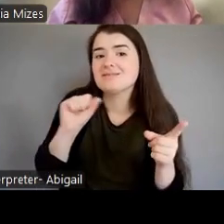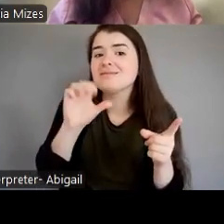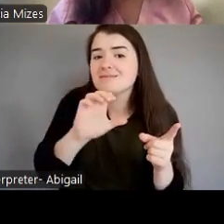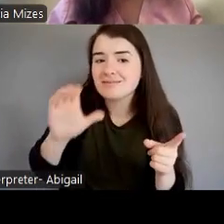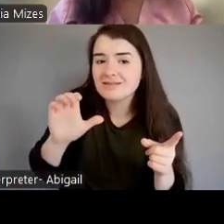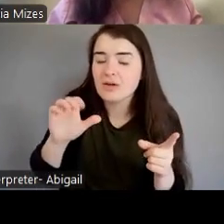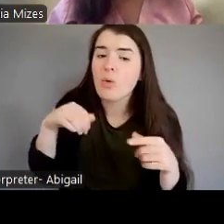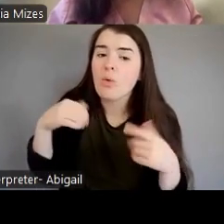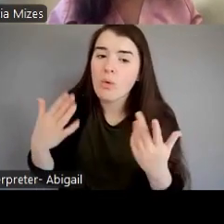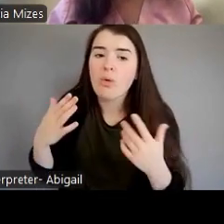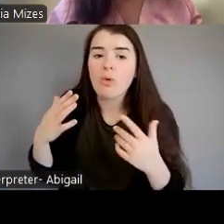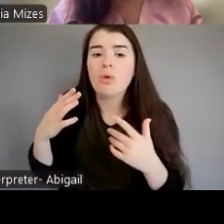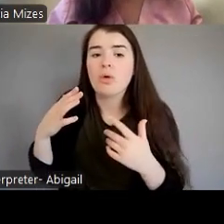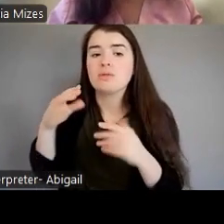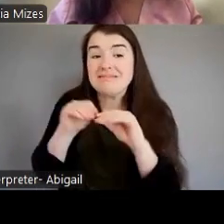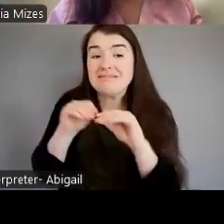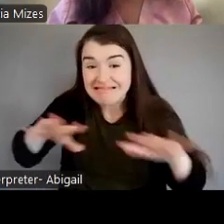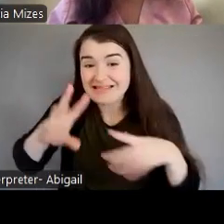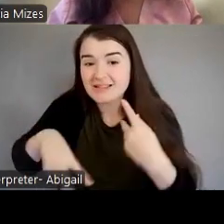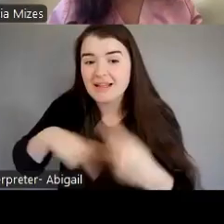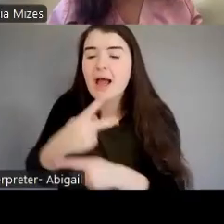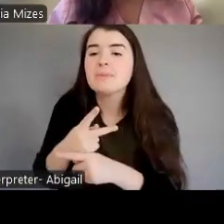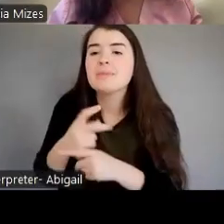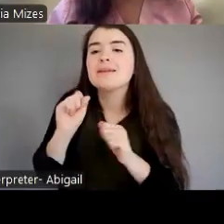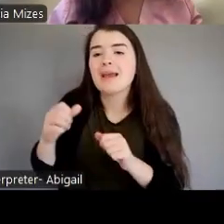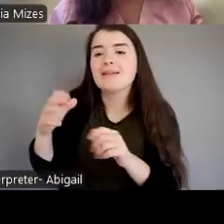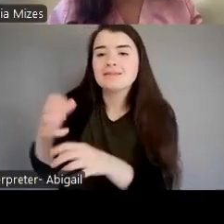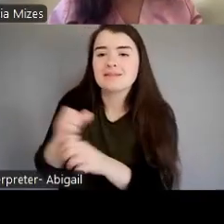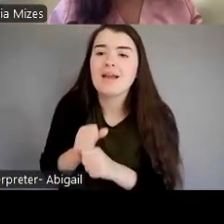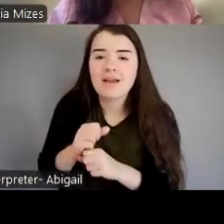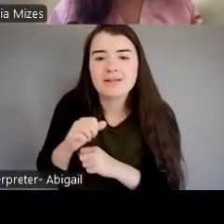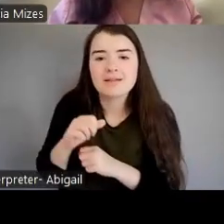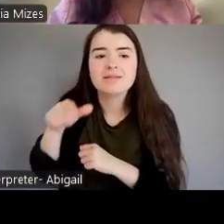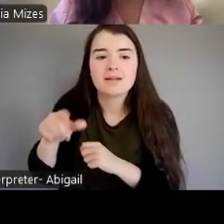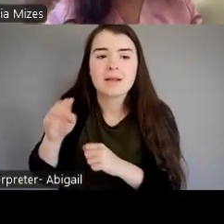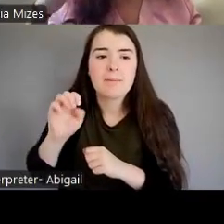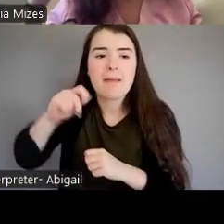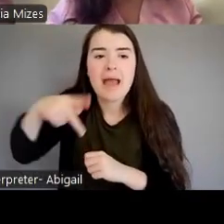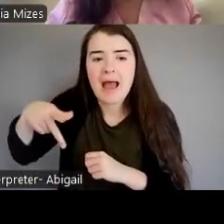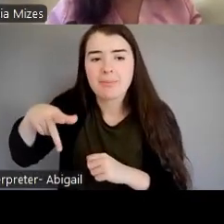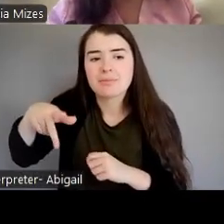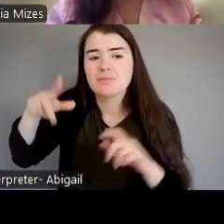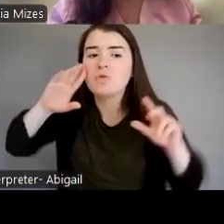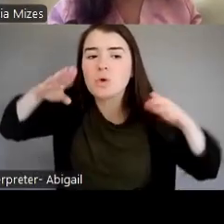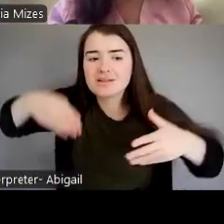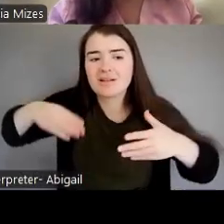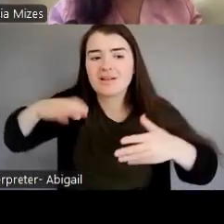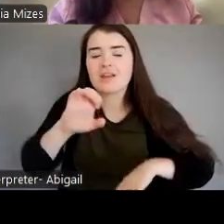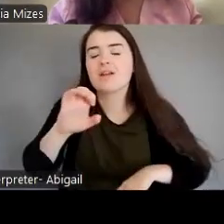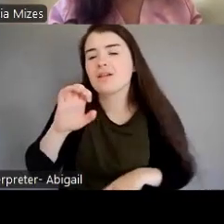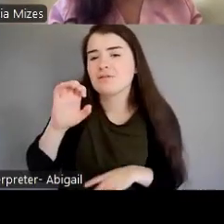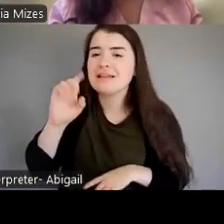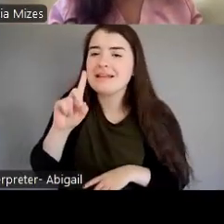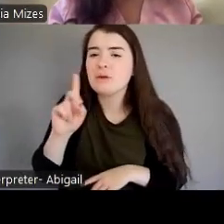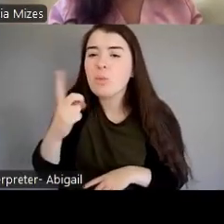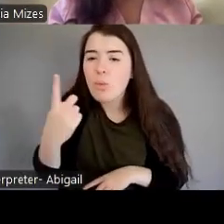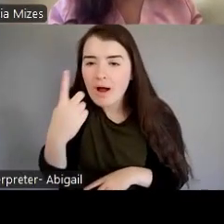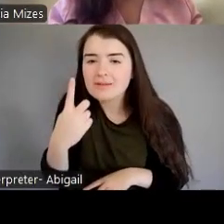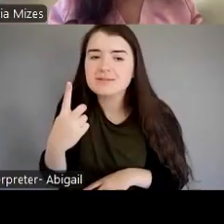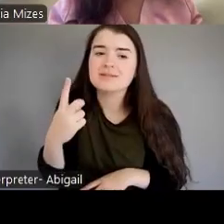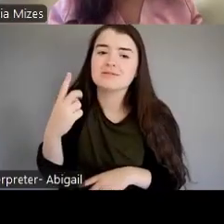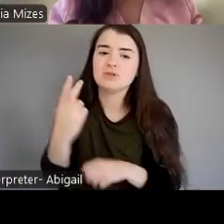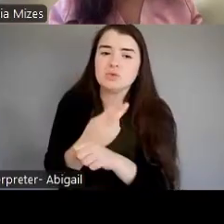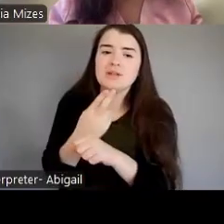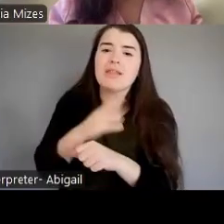can give cemiplimab or pembrolizumab, which again are the anti-PD-1s, which are targeting that immune system pathway. So